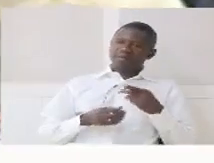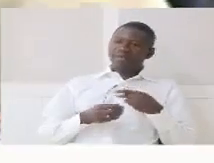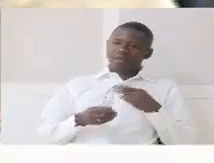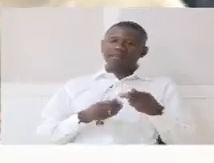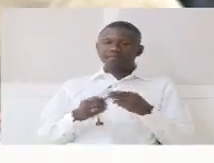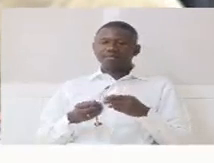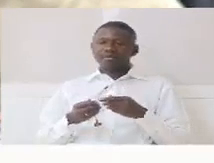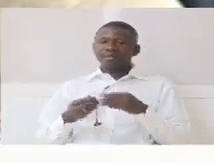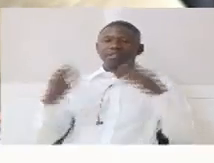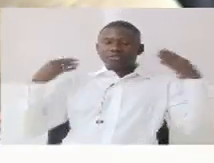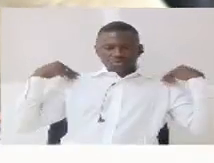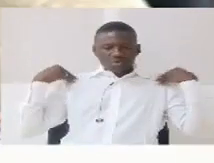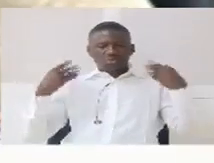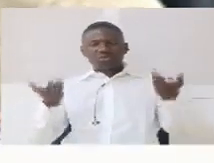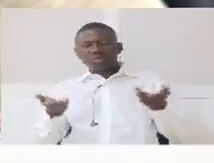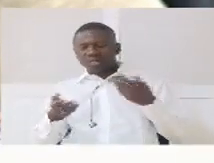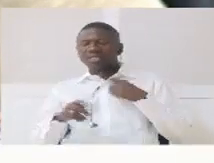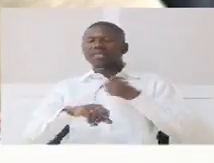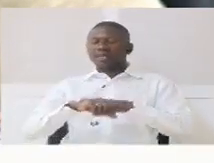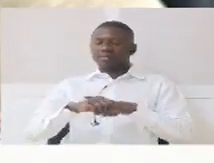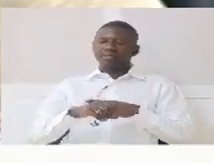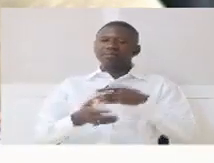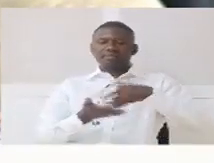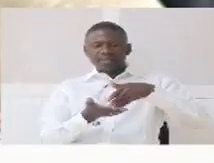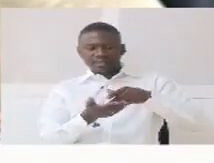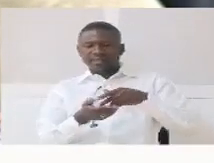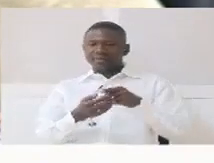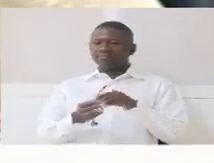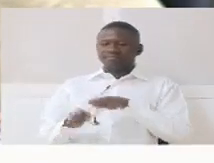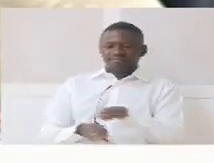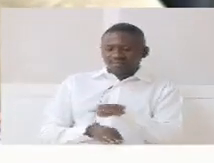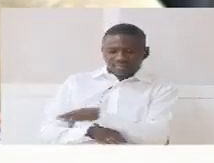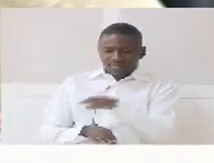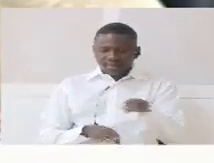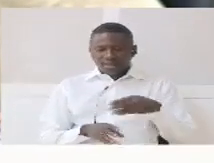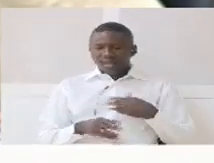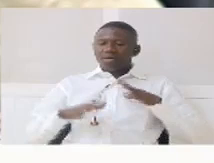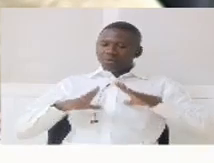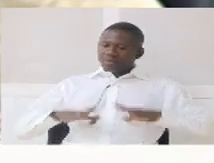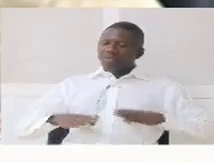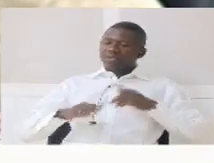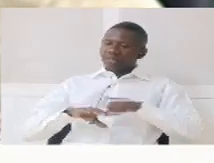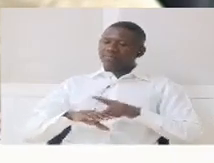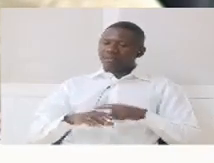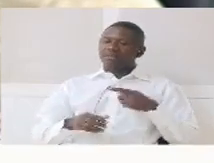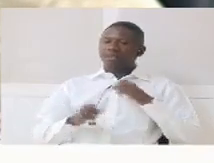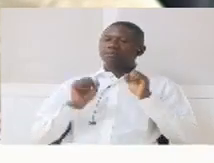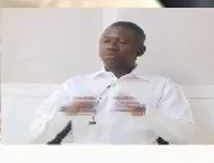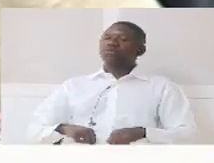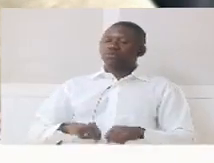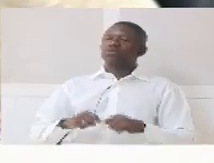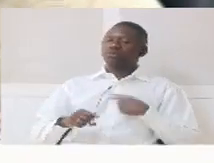know. That time the prisoners will be outside playing games. That is when some take the opportunity to go back to the cells and lie down and